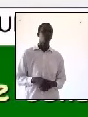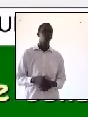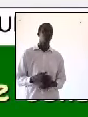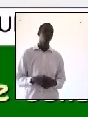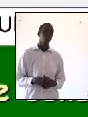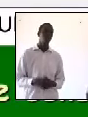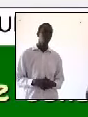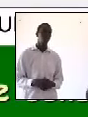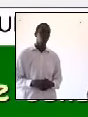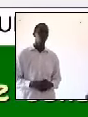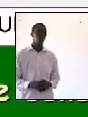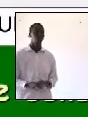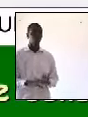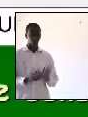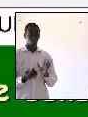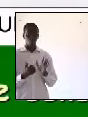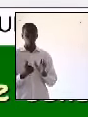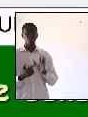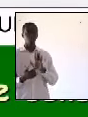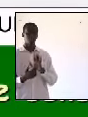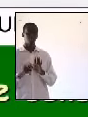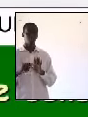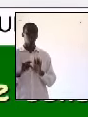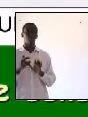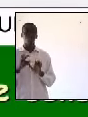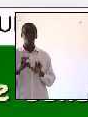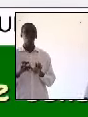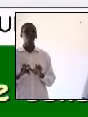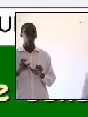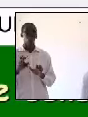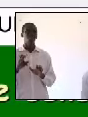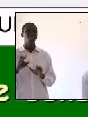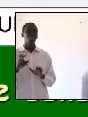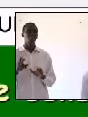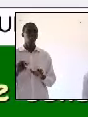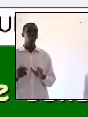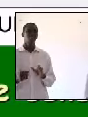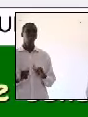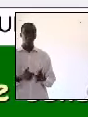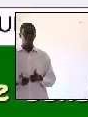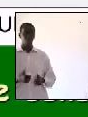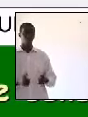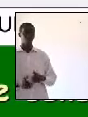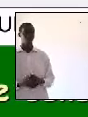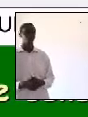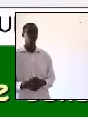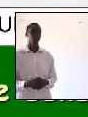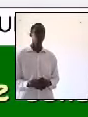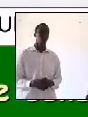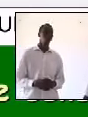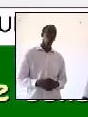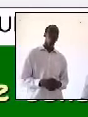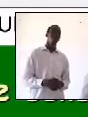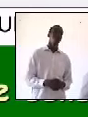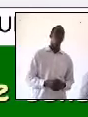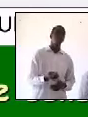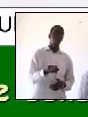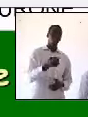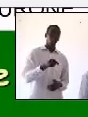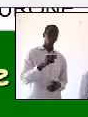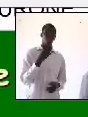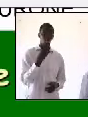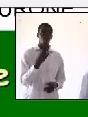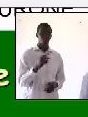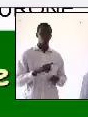salivation, cough, peristalsis. These are examples of what you call reflex action. If I see in this